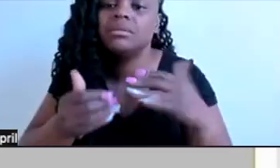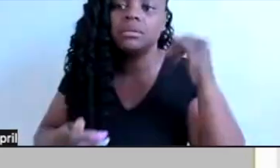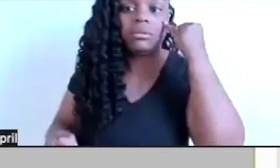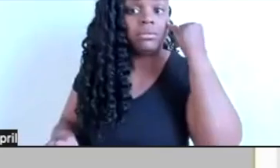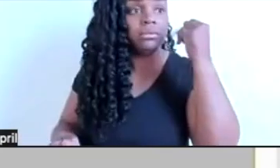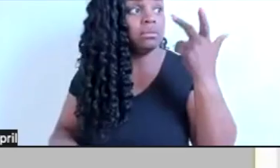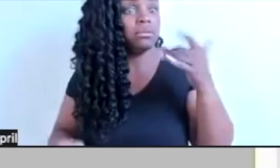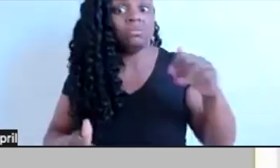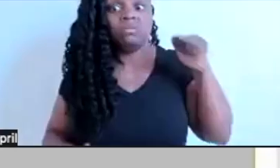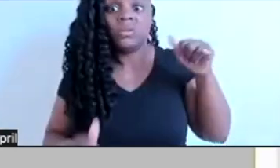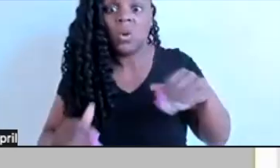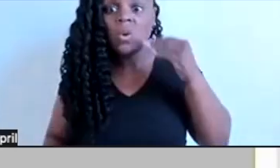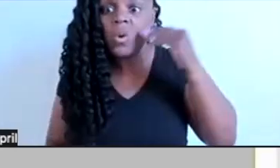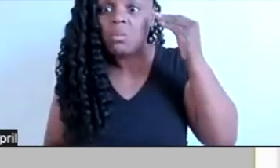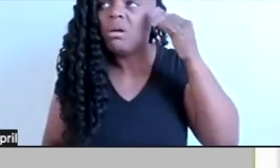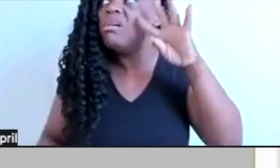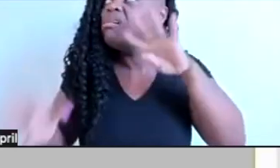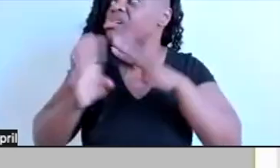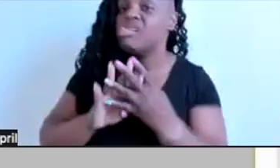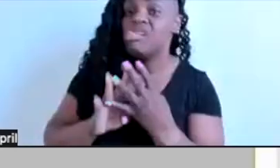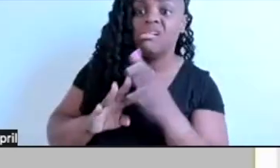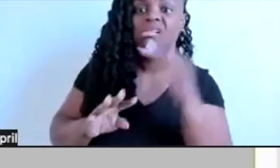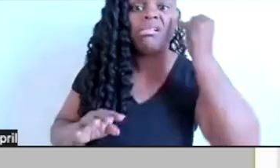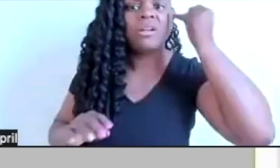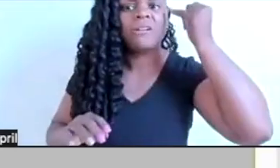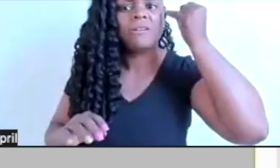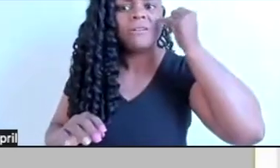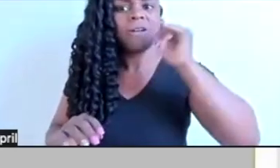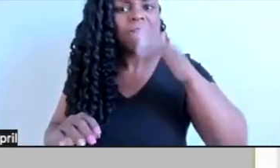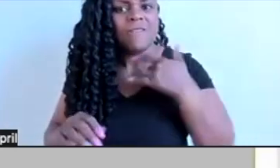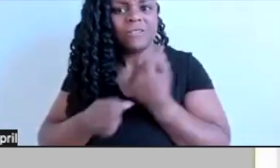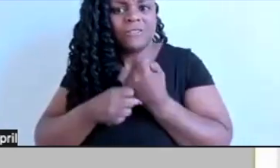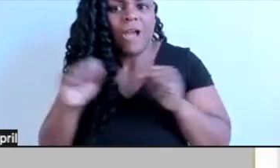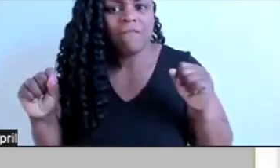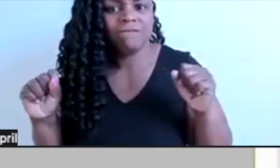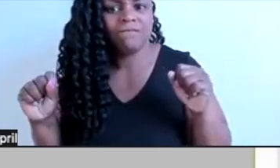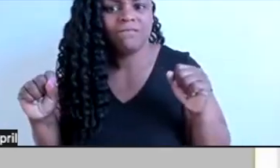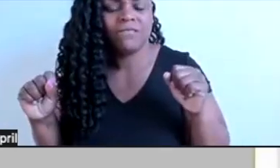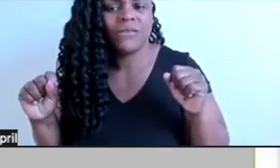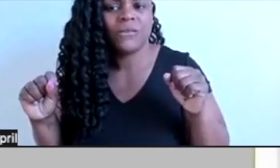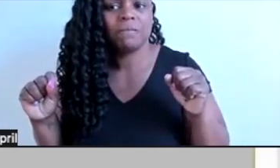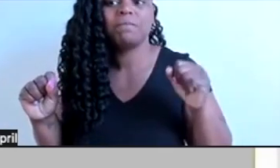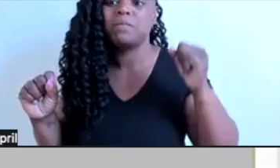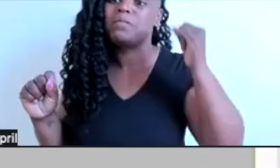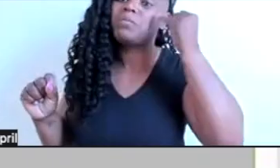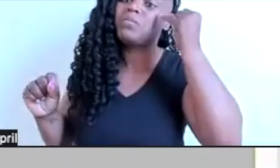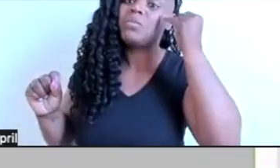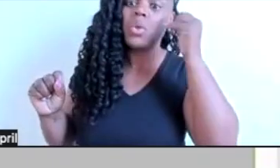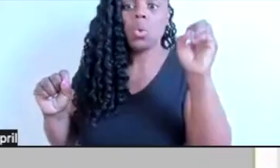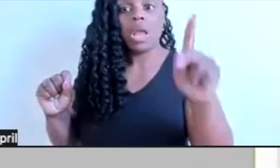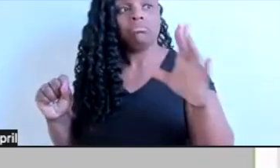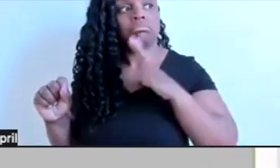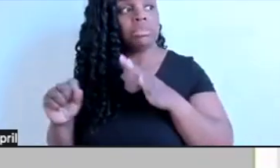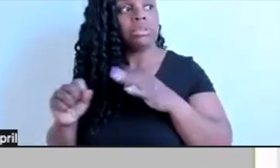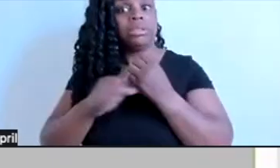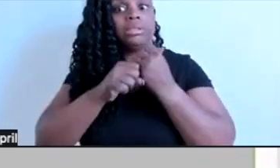because they don't feel safe inside. If it is safe to do so, You may want to camp in your yard or in the neighborhood